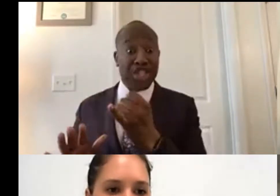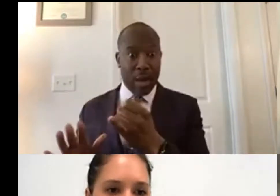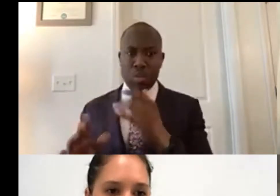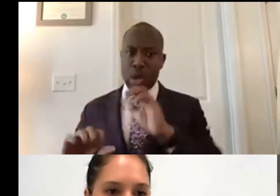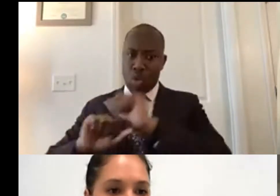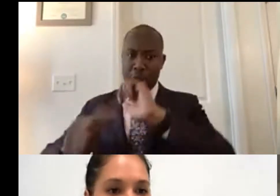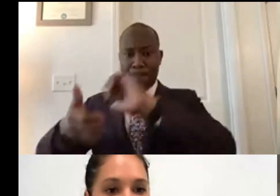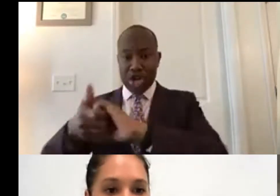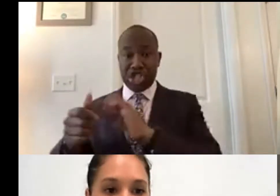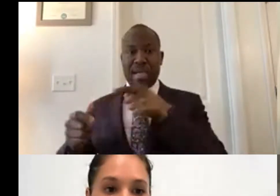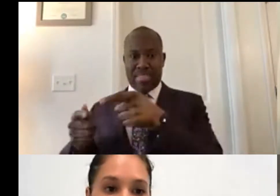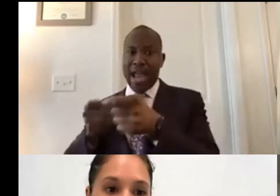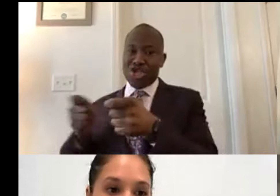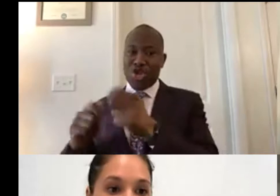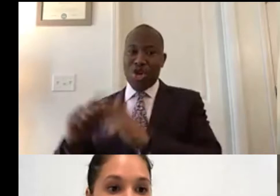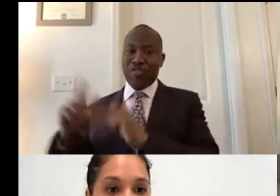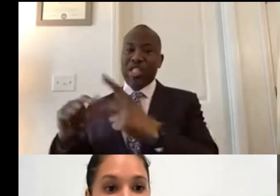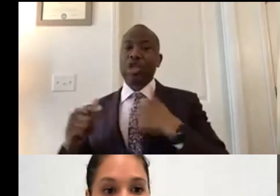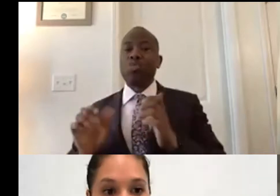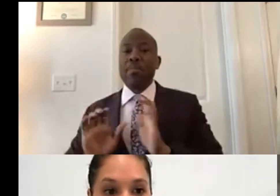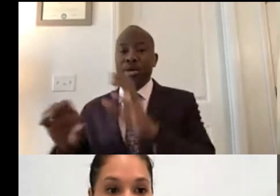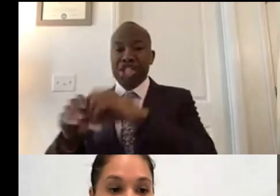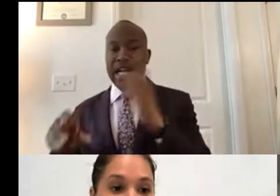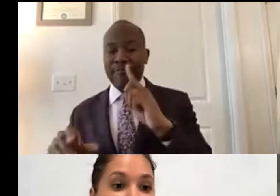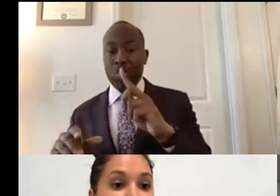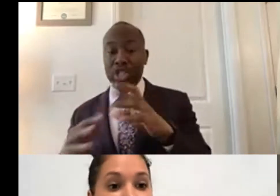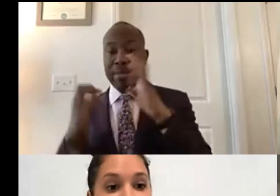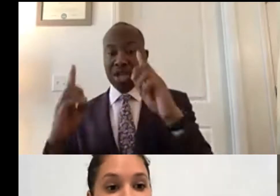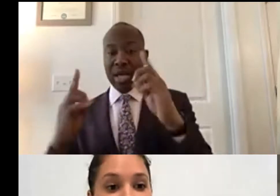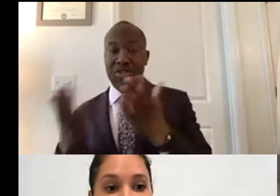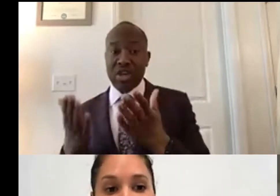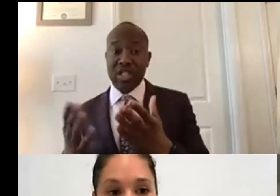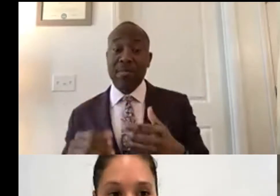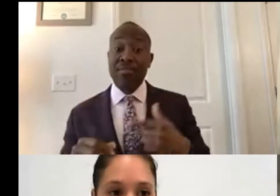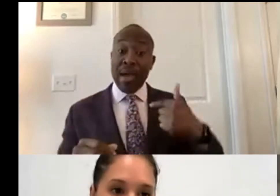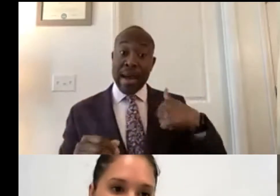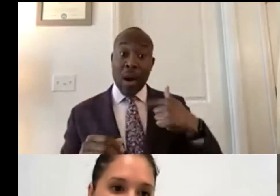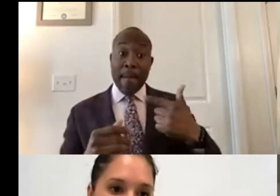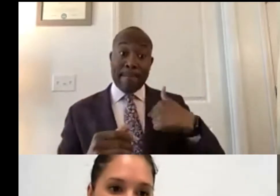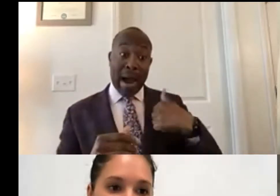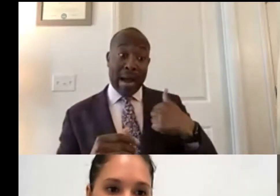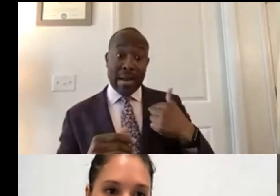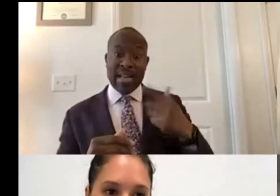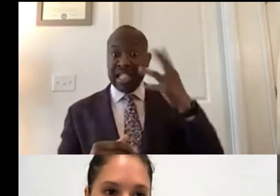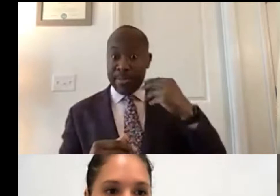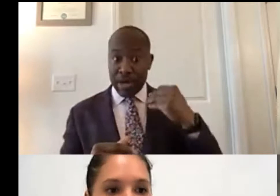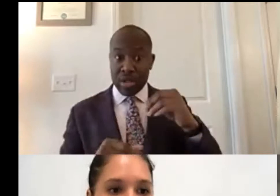those entities. Like, for instance, OJJ, we work in partnership with them, and we push in for special education programs. They run